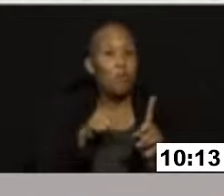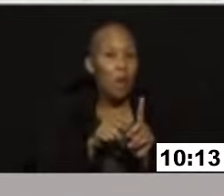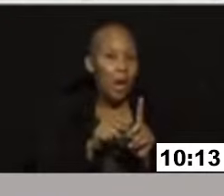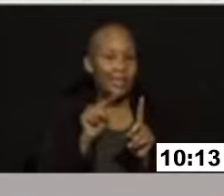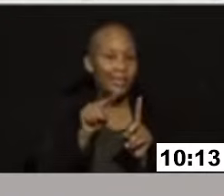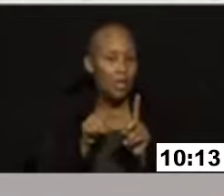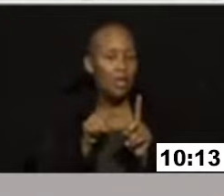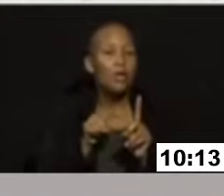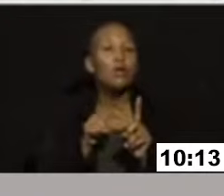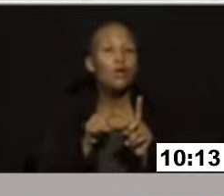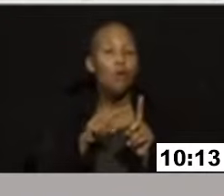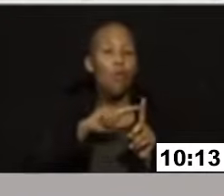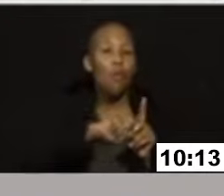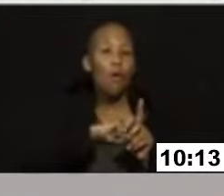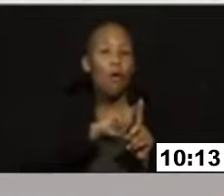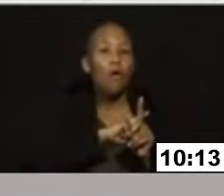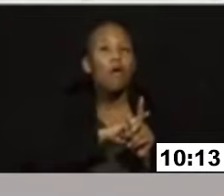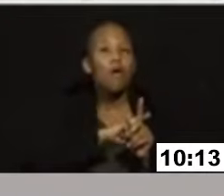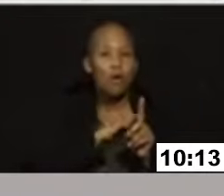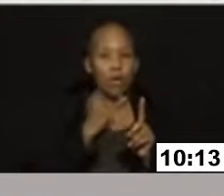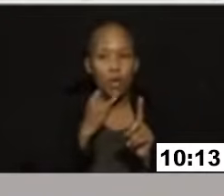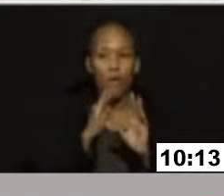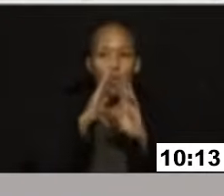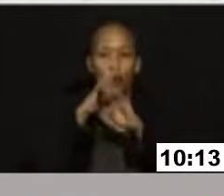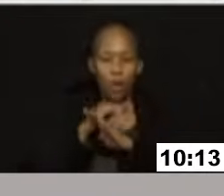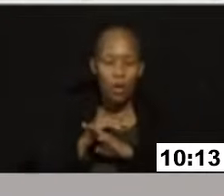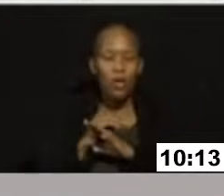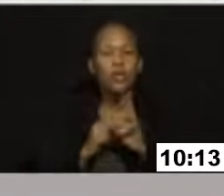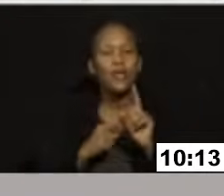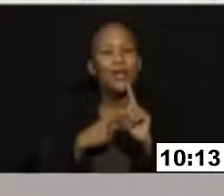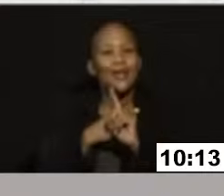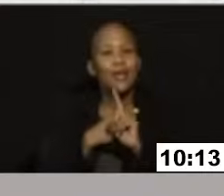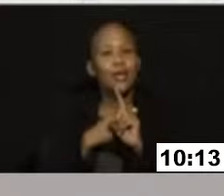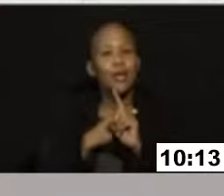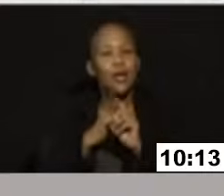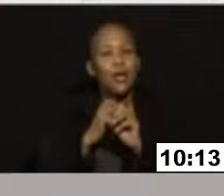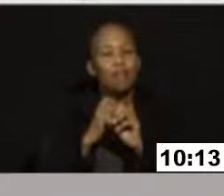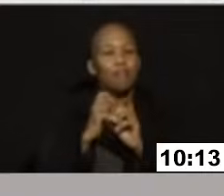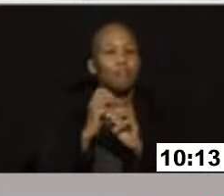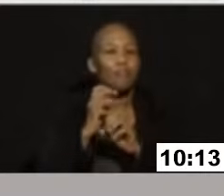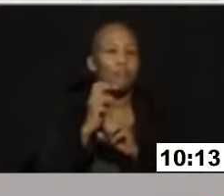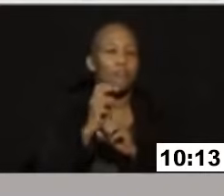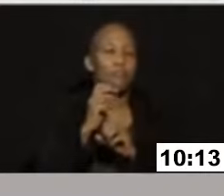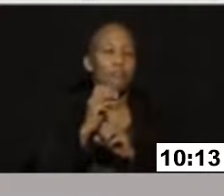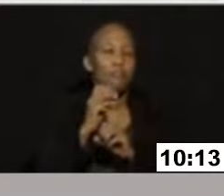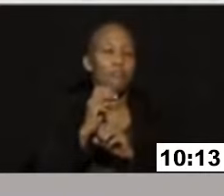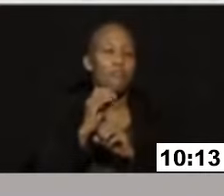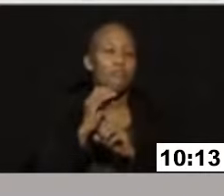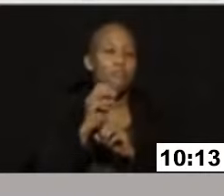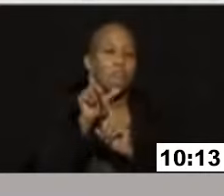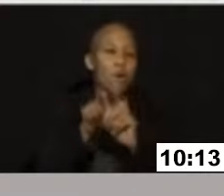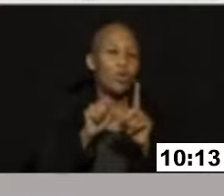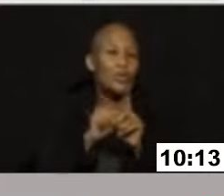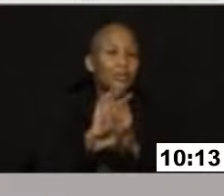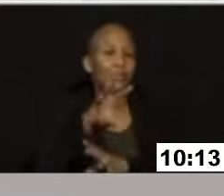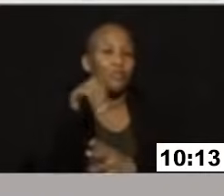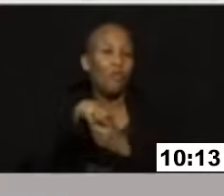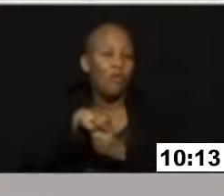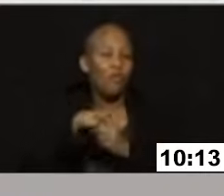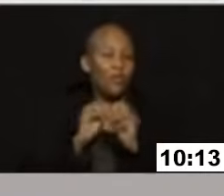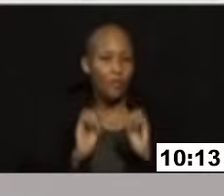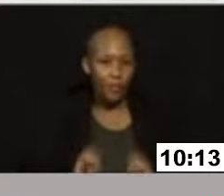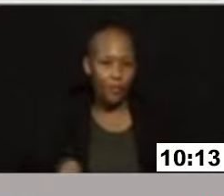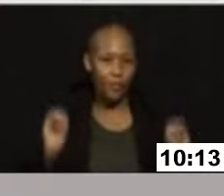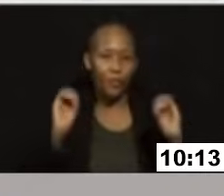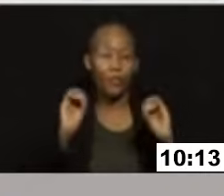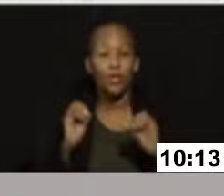obviously because there is no implicated person involved. But the rule requires that there be a statement by such a